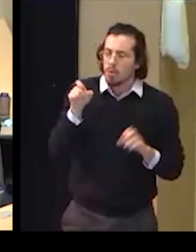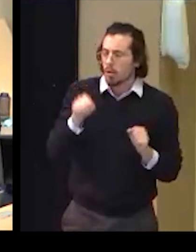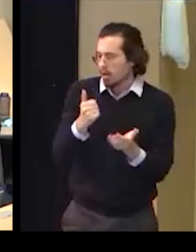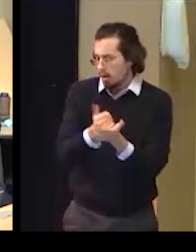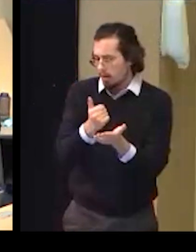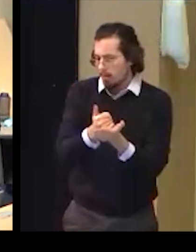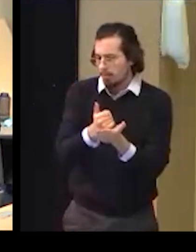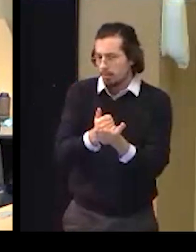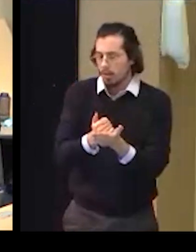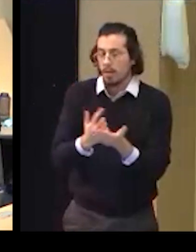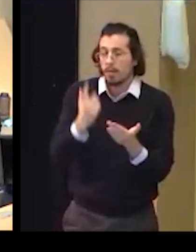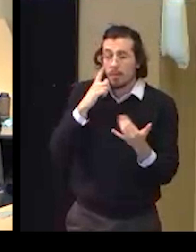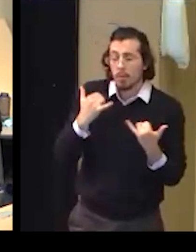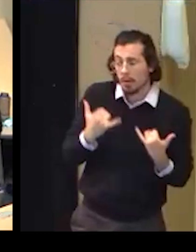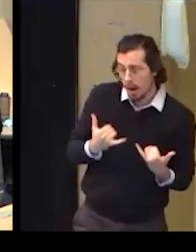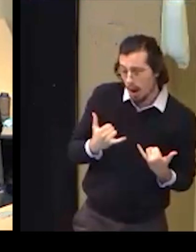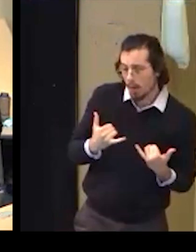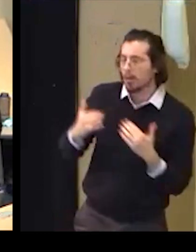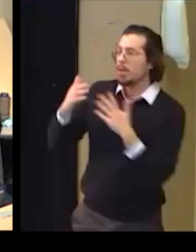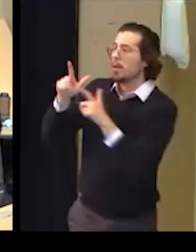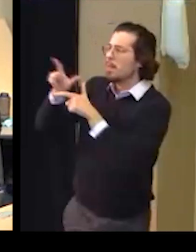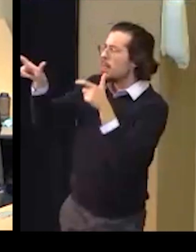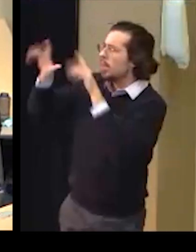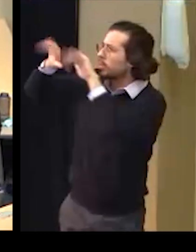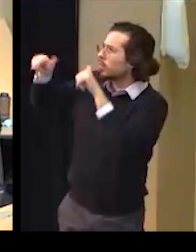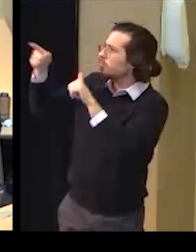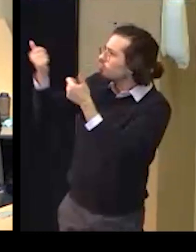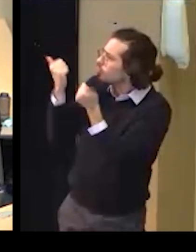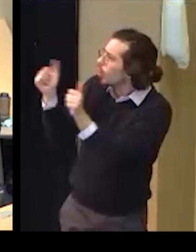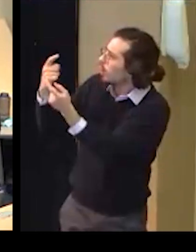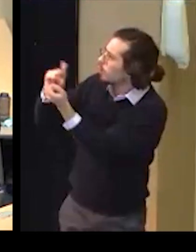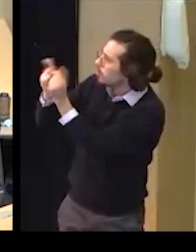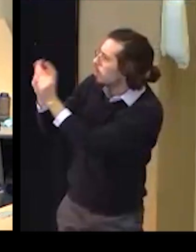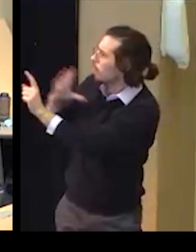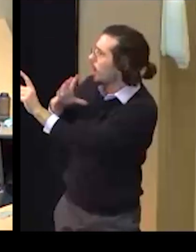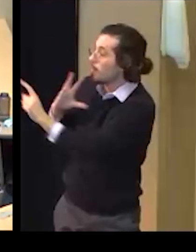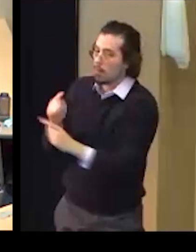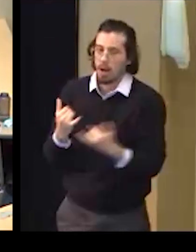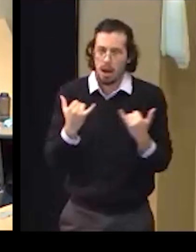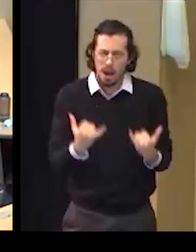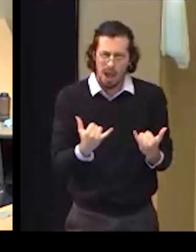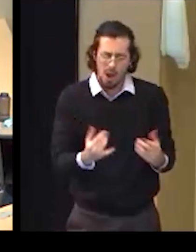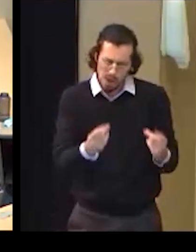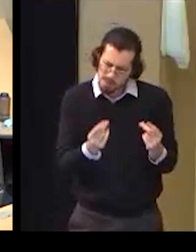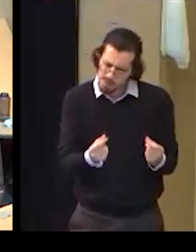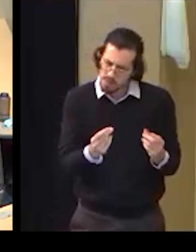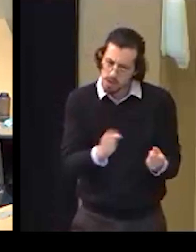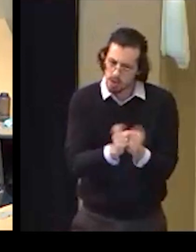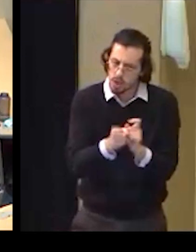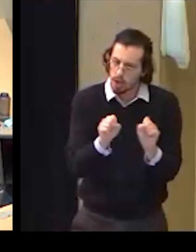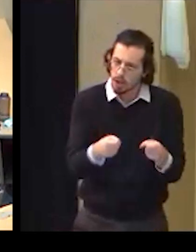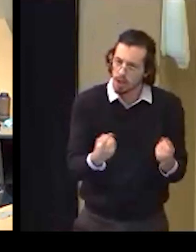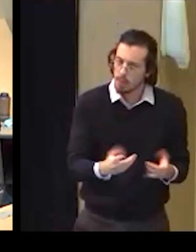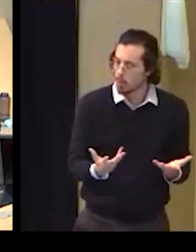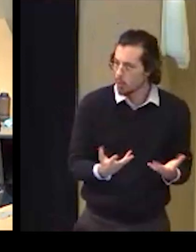help in the meantime while the big system is trying to change. So what are the speedboat things we can do now? But the